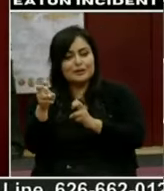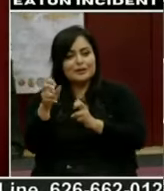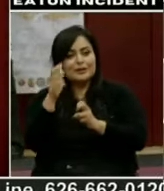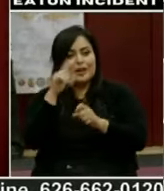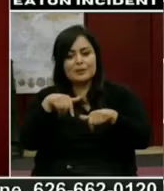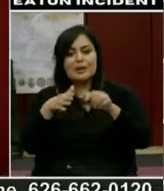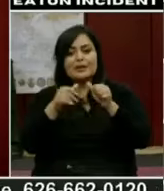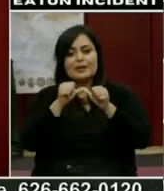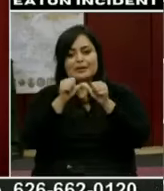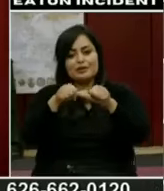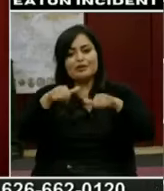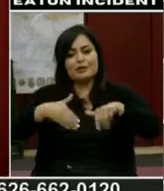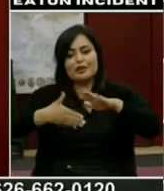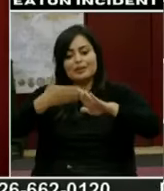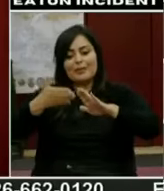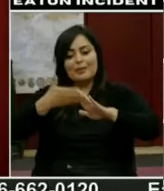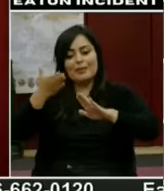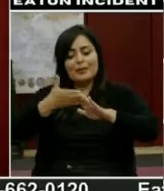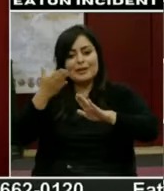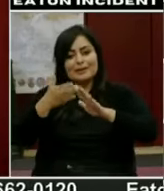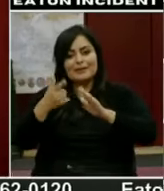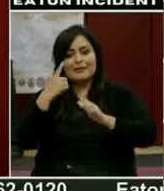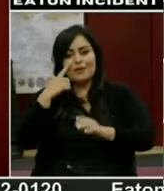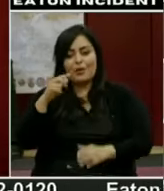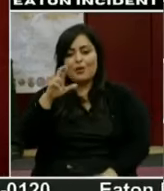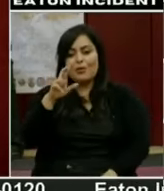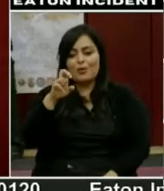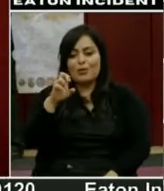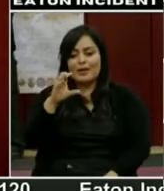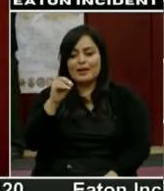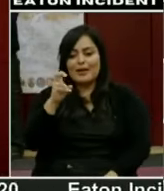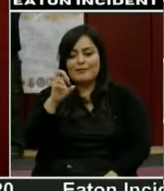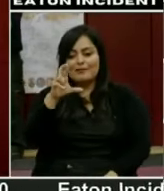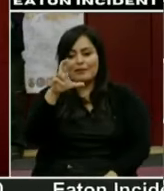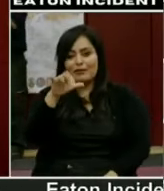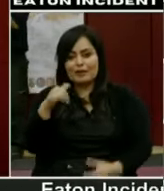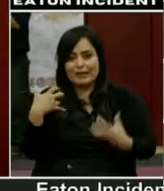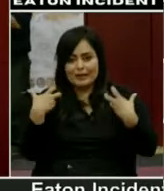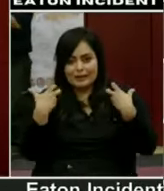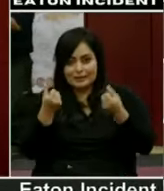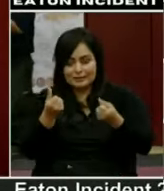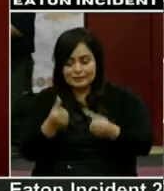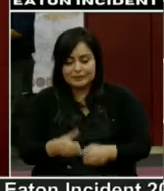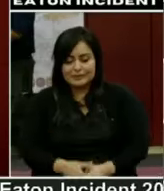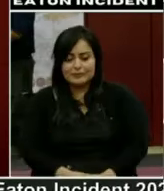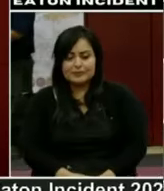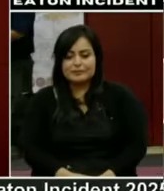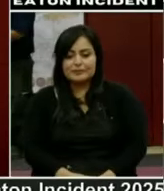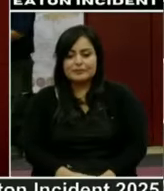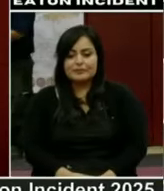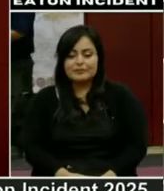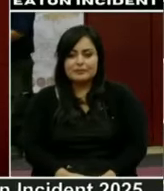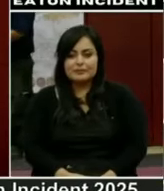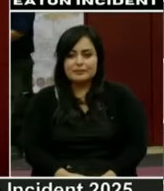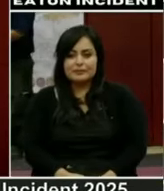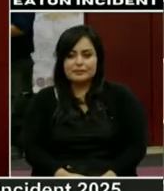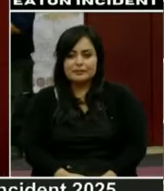continues in here with the recovery portion of the efforts that are occurring down in this lower section.